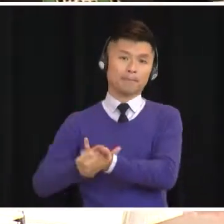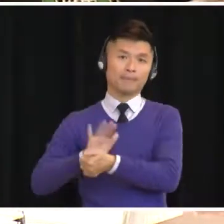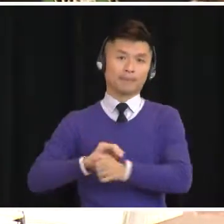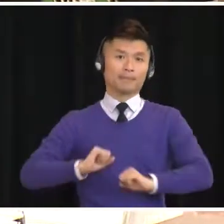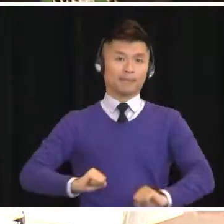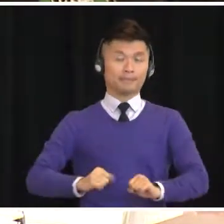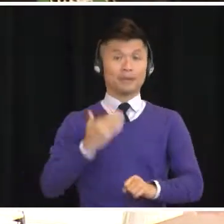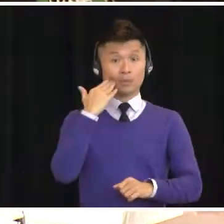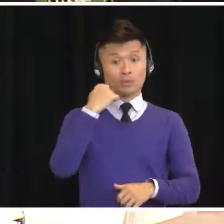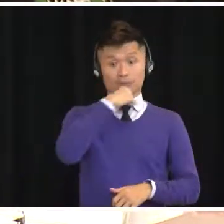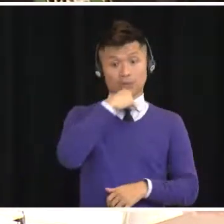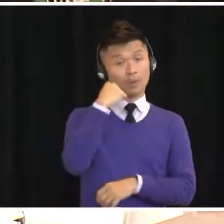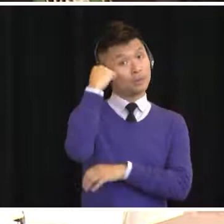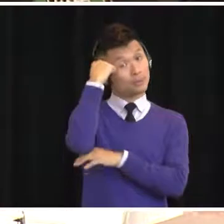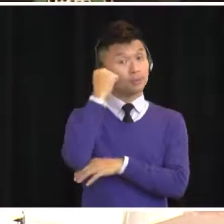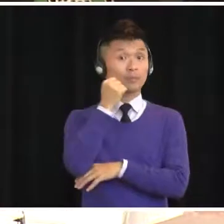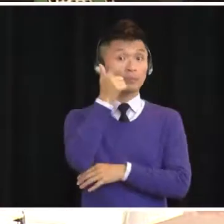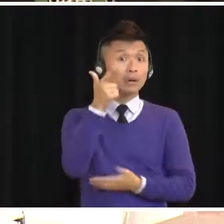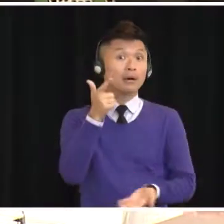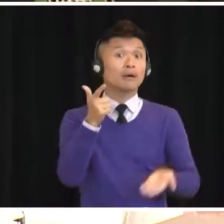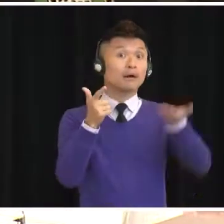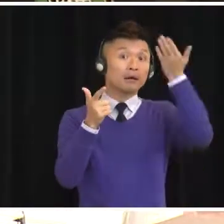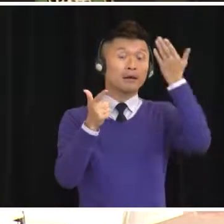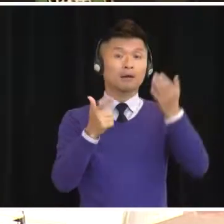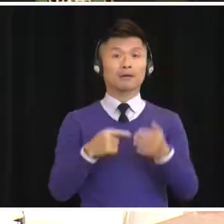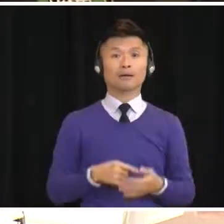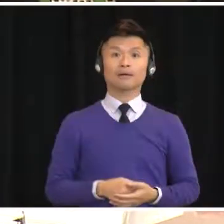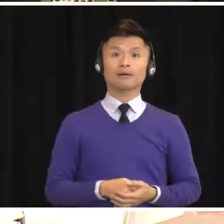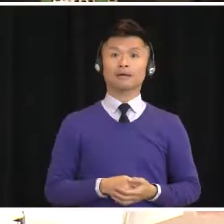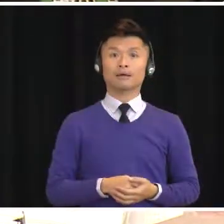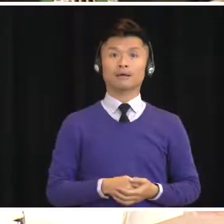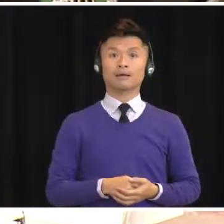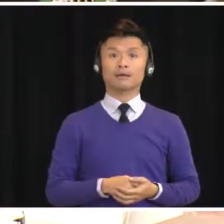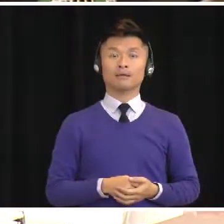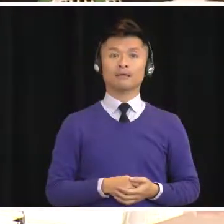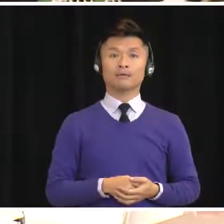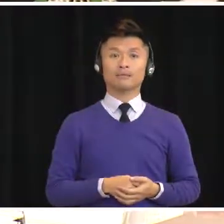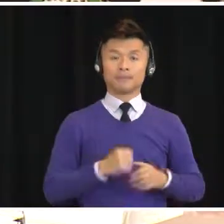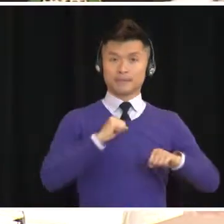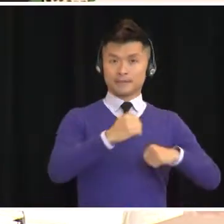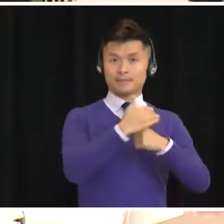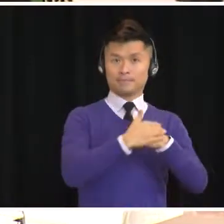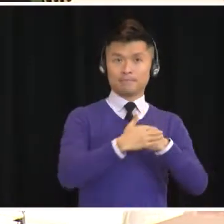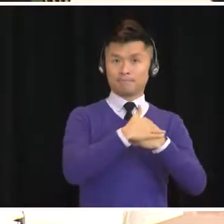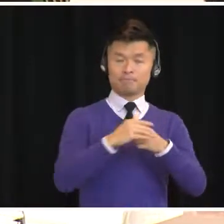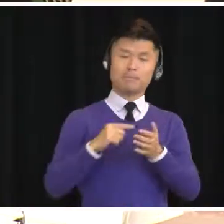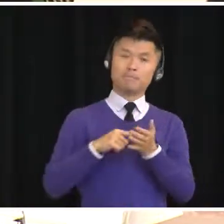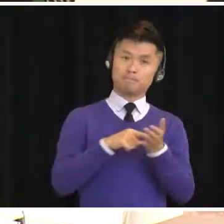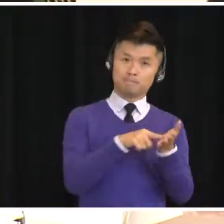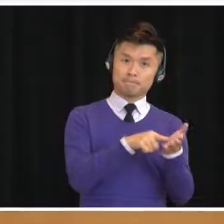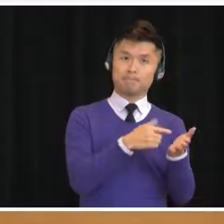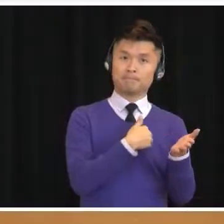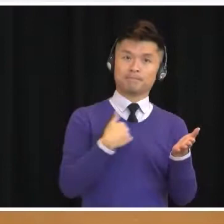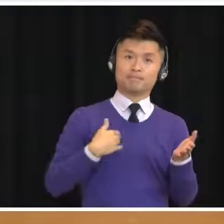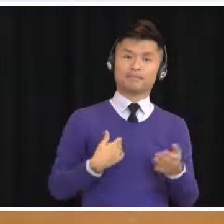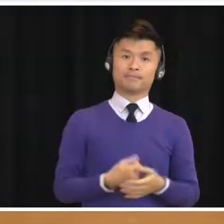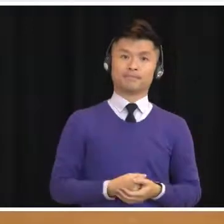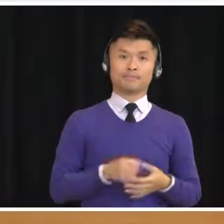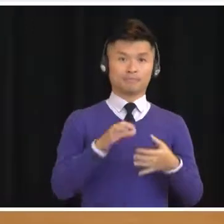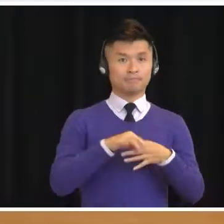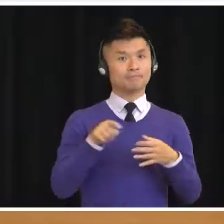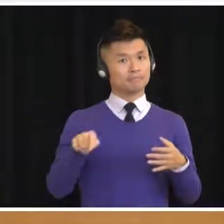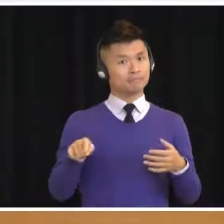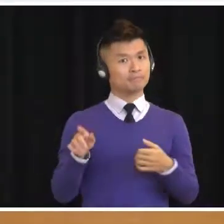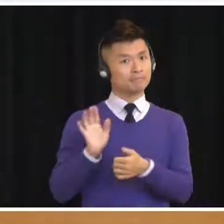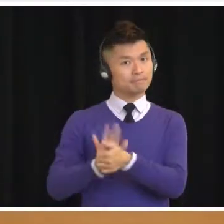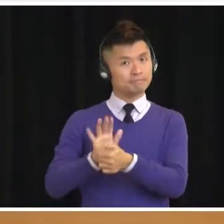registered into the National Health Insurance Scheme, they can receive some medical grants or subsidies to help them